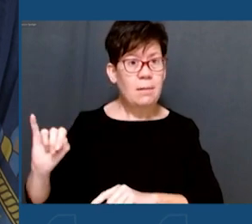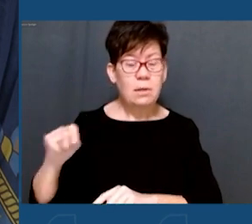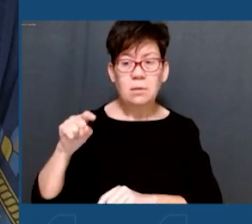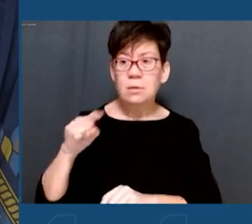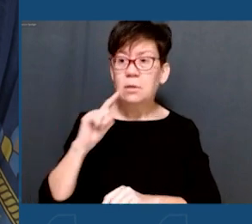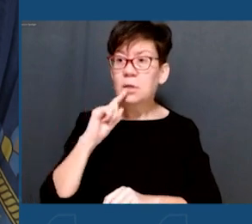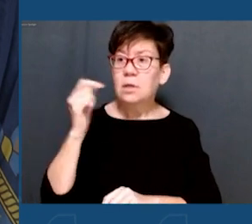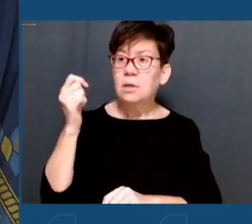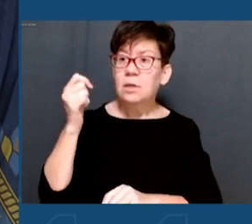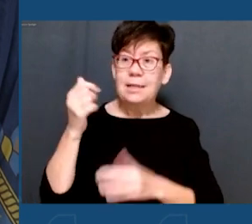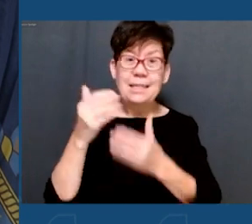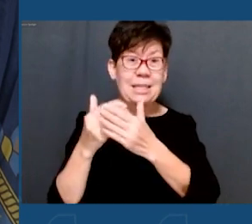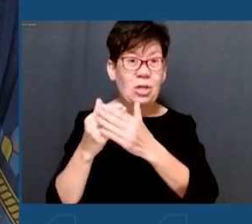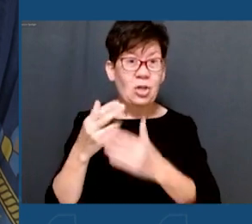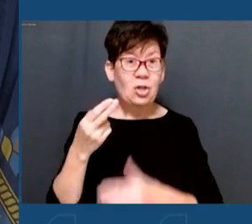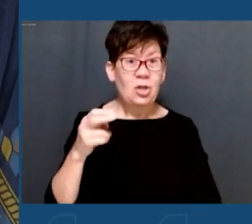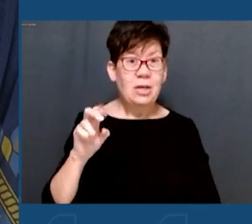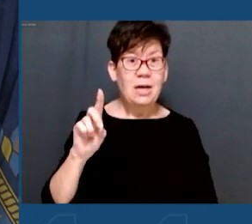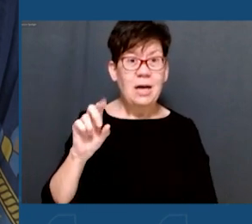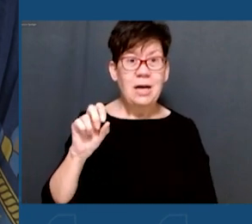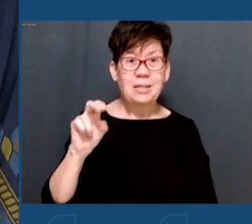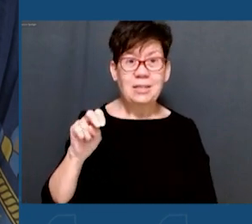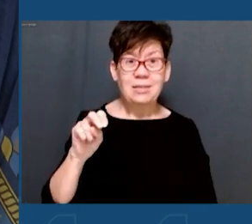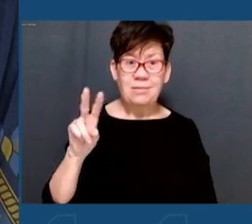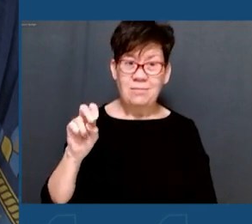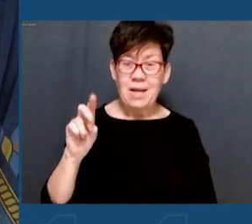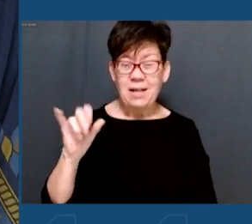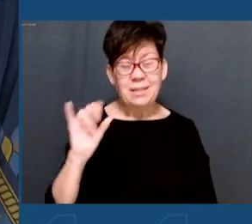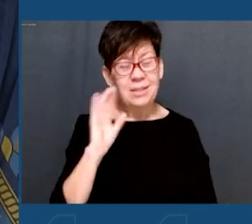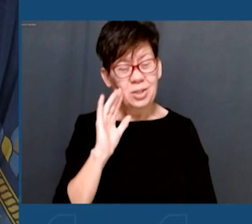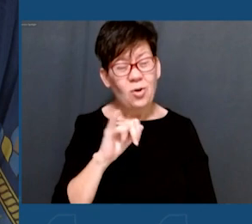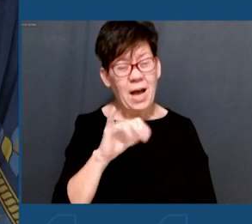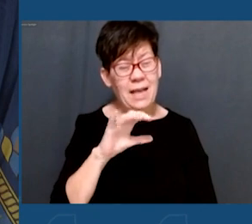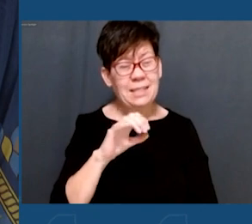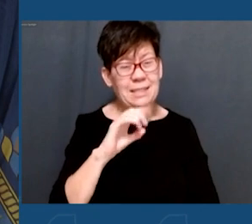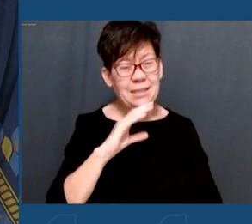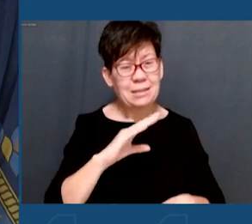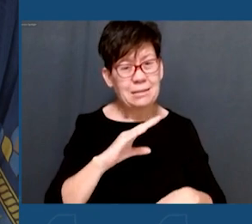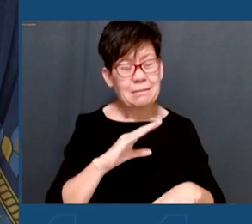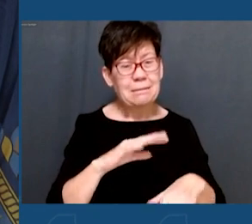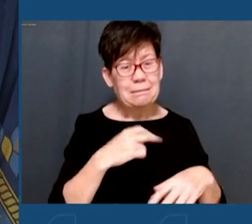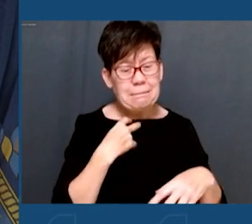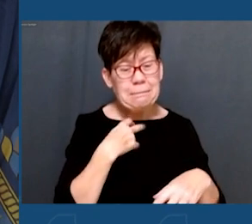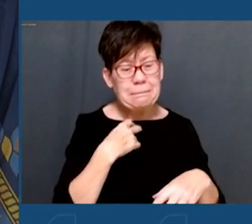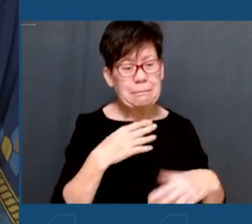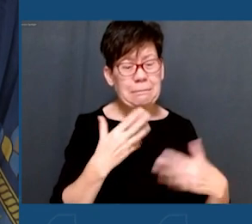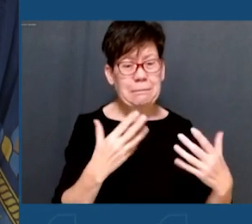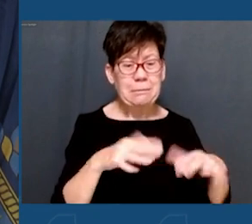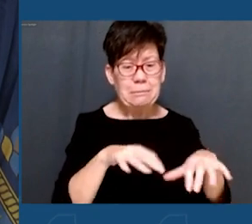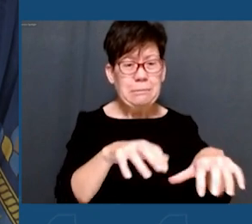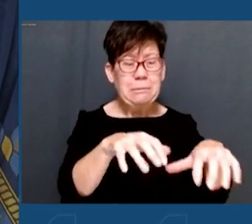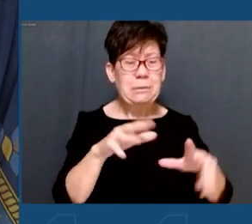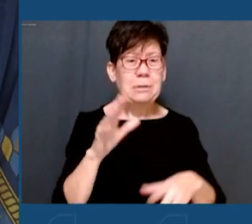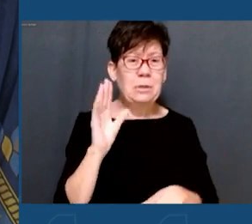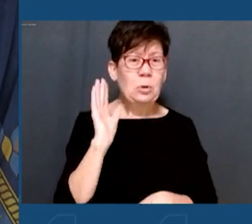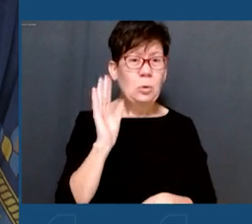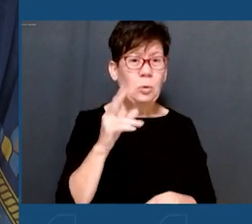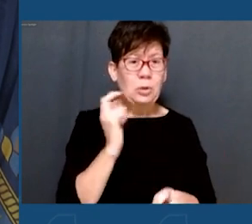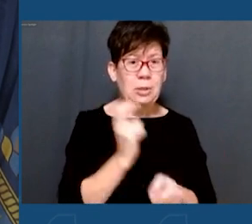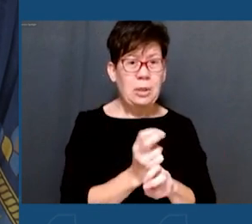Valley. So ice jams are going to be a problem. It's going to be flooding. It's going to be rough. Lake Erie could